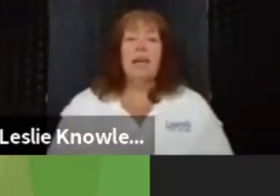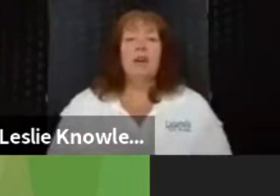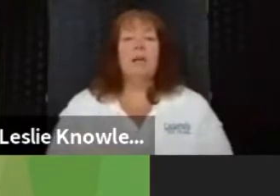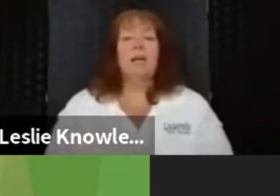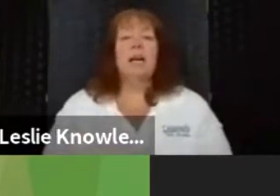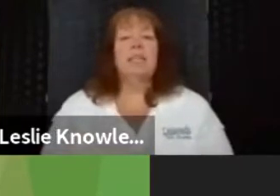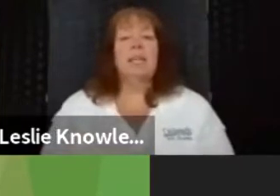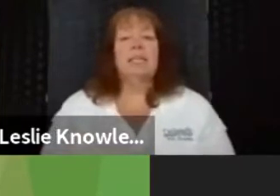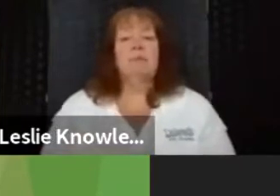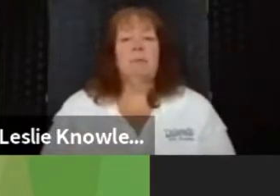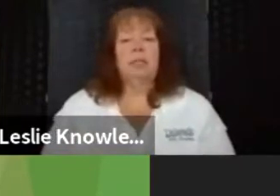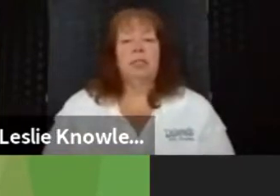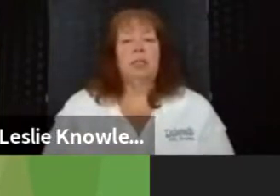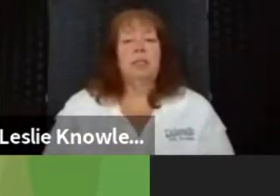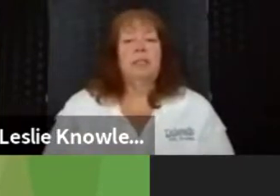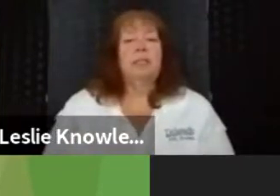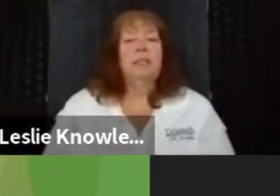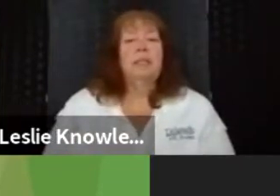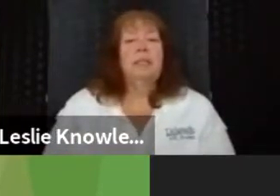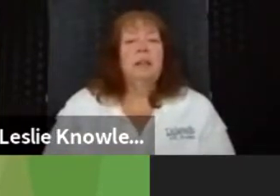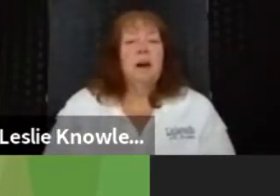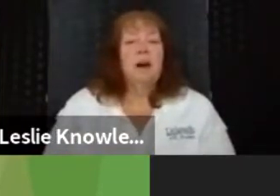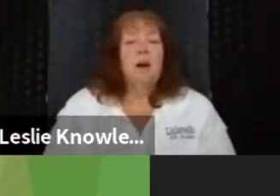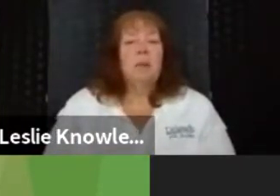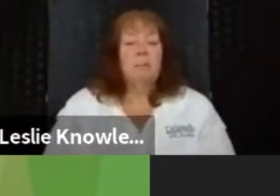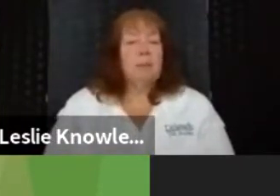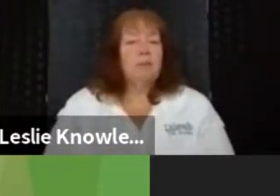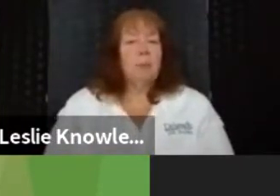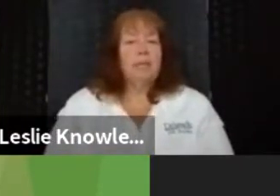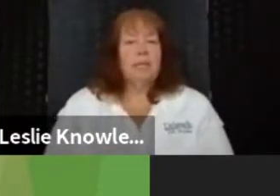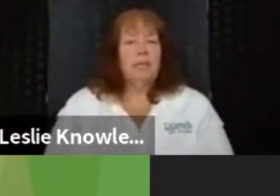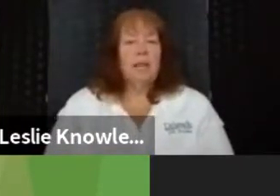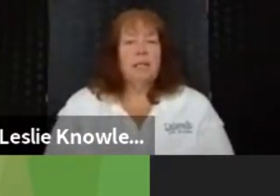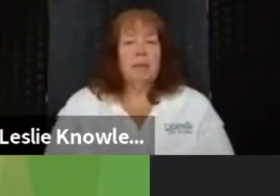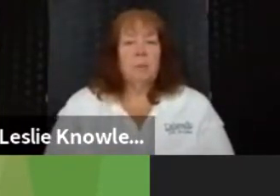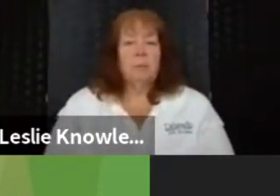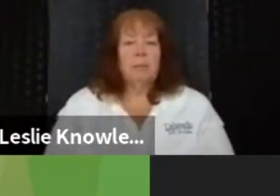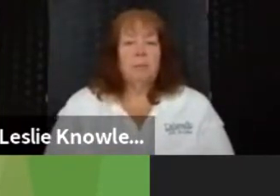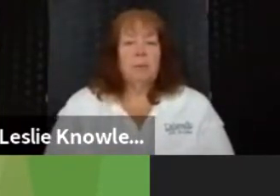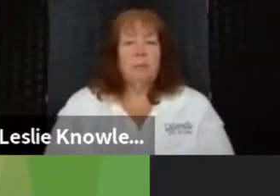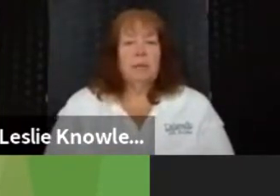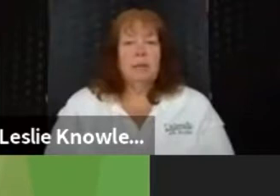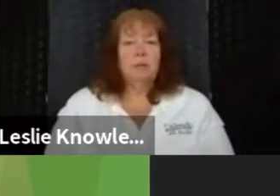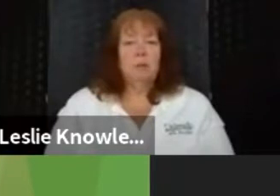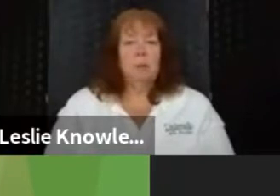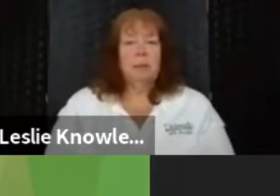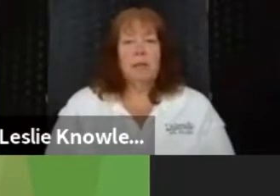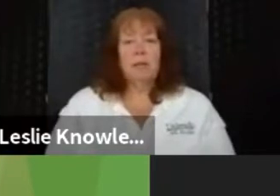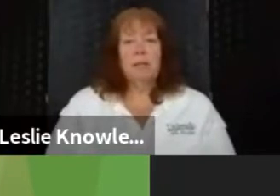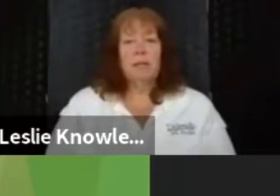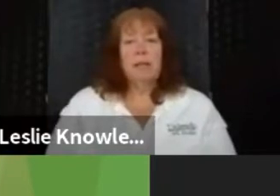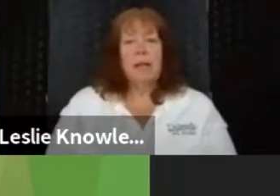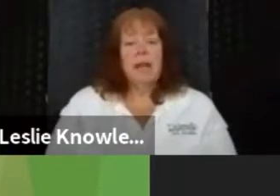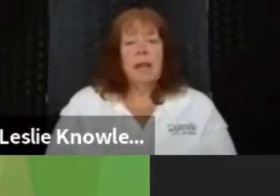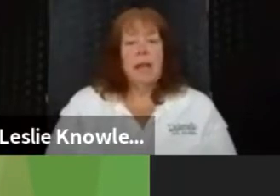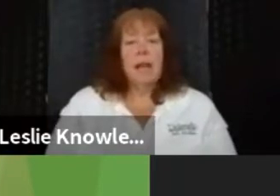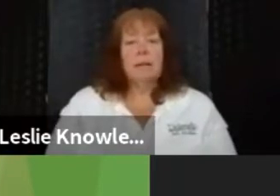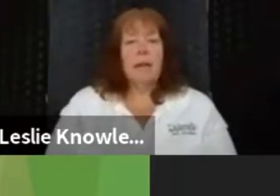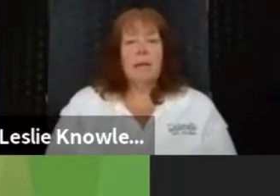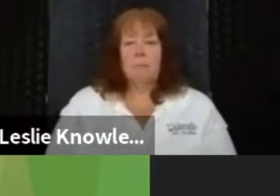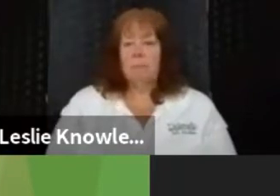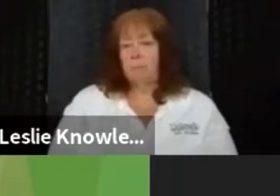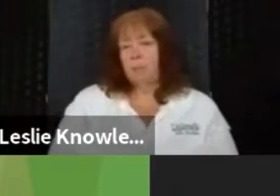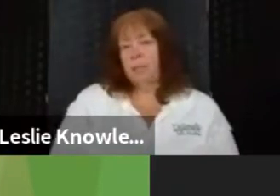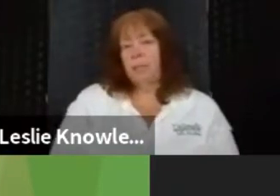of, here's my contact information. The best way to get in contact with me is through email,